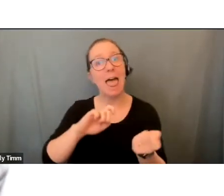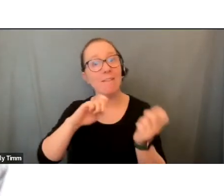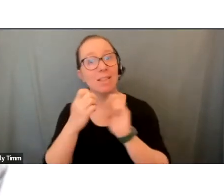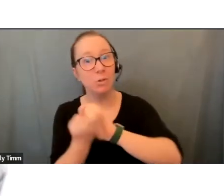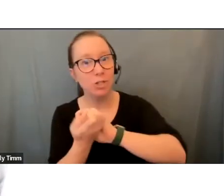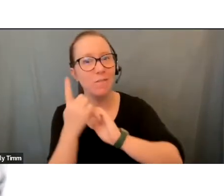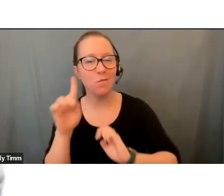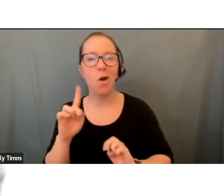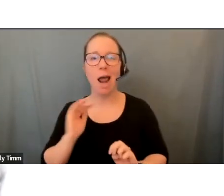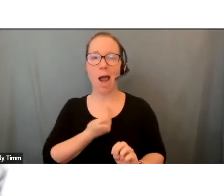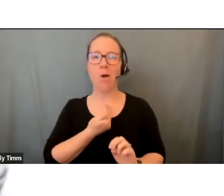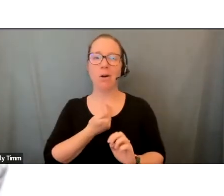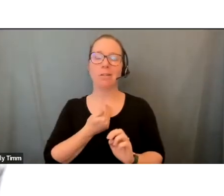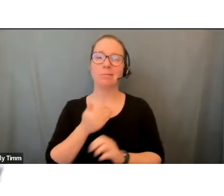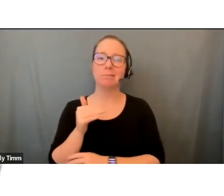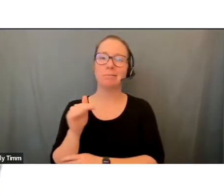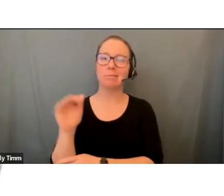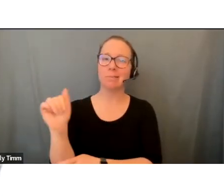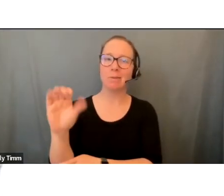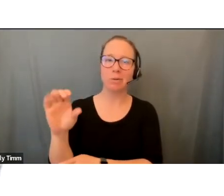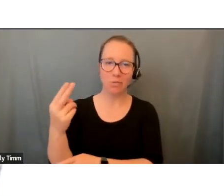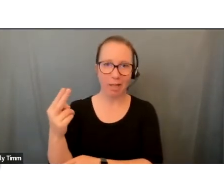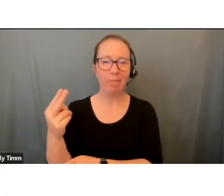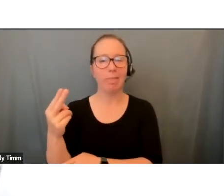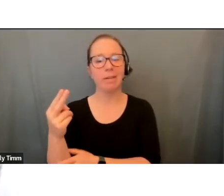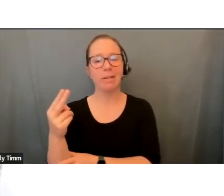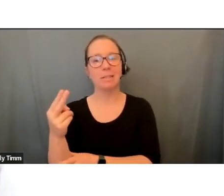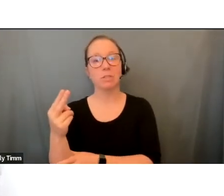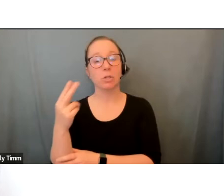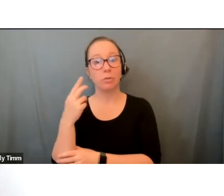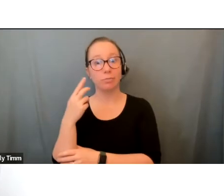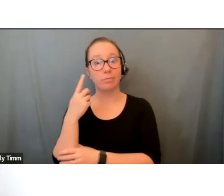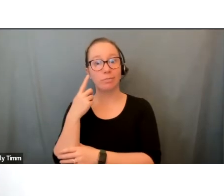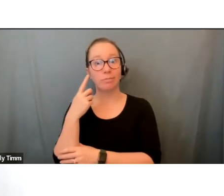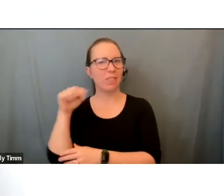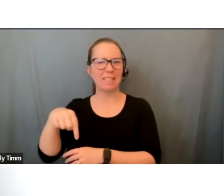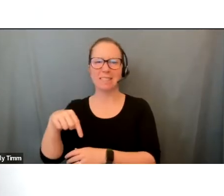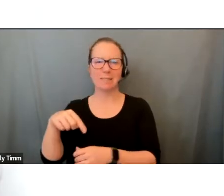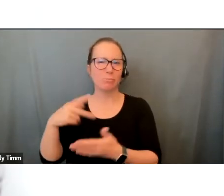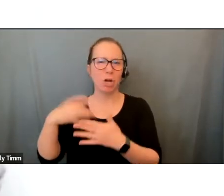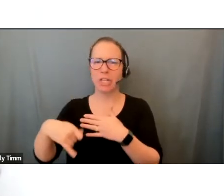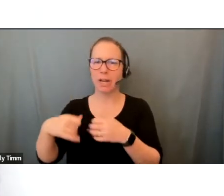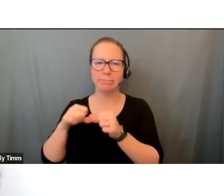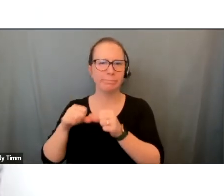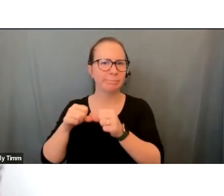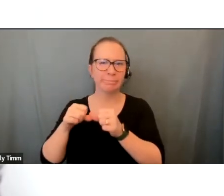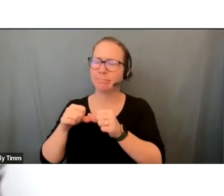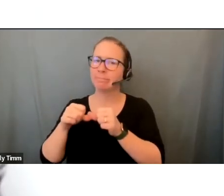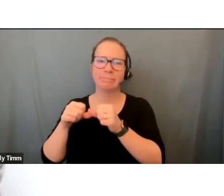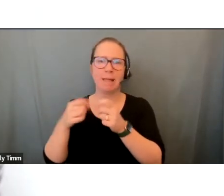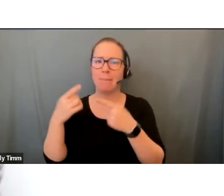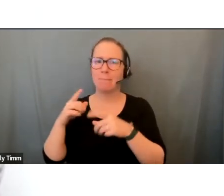health in Franklin and Grand Isle counties. So this has been an ongoing project for many people in our